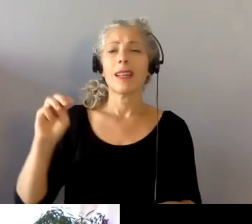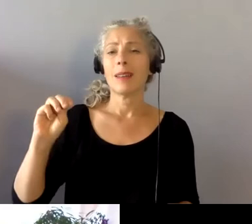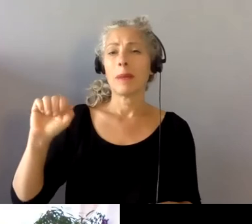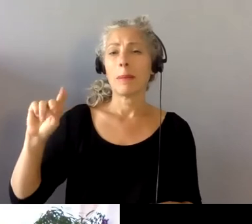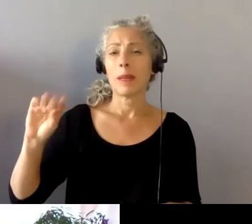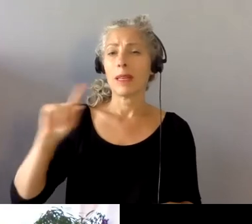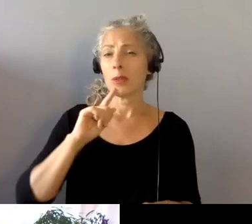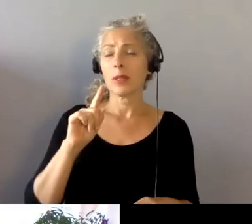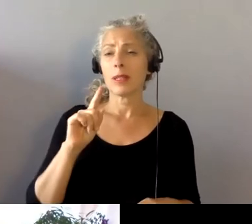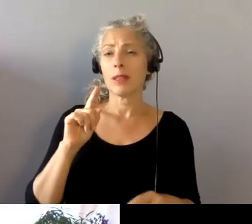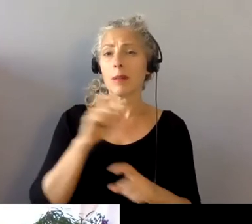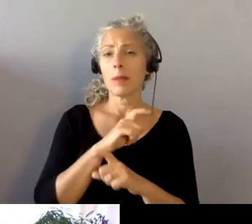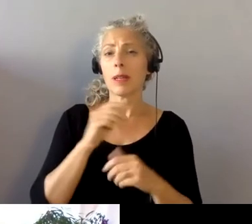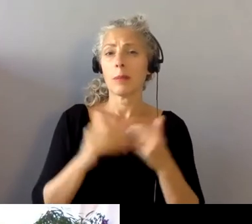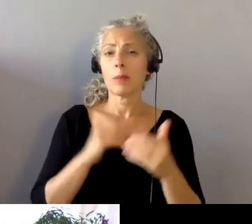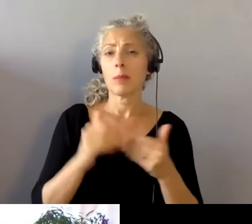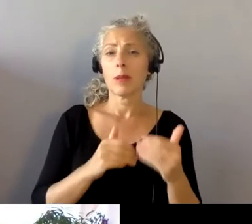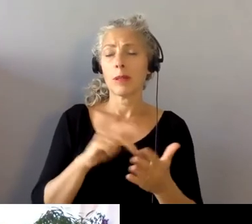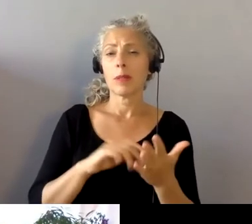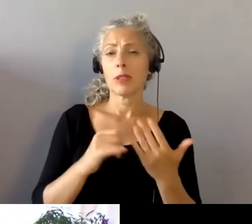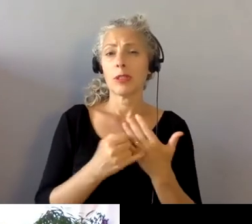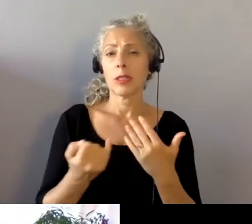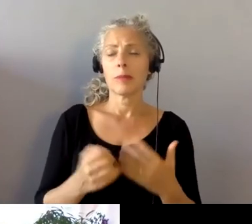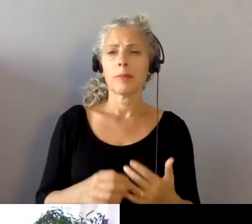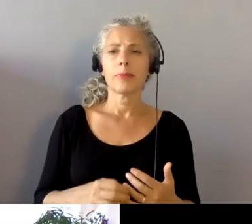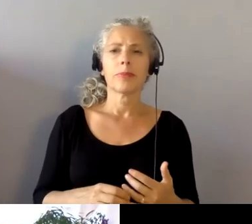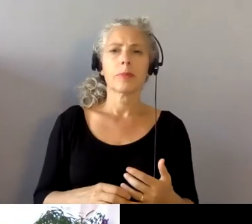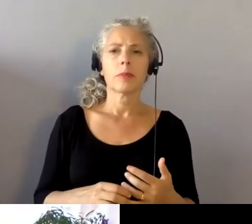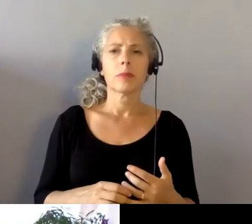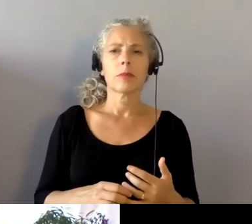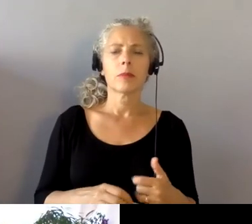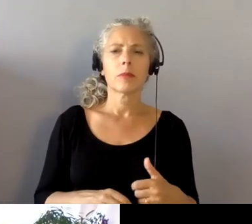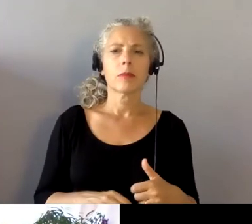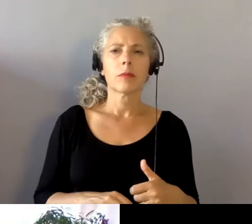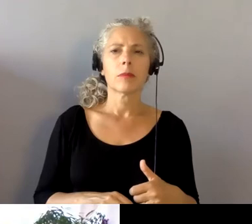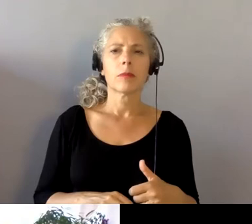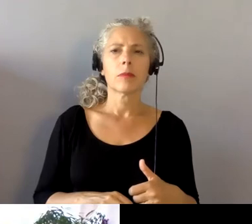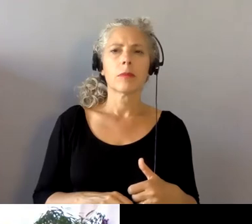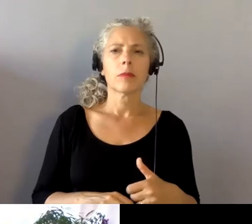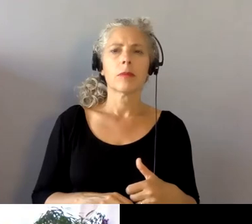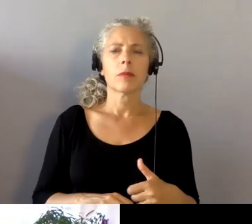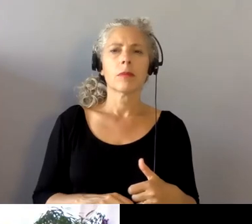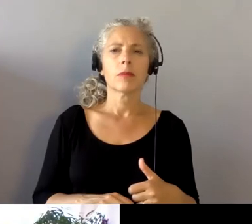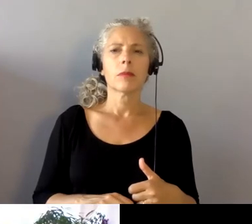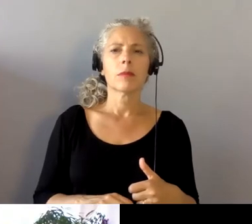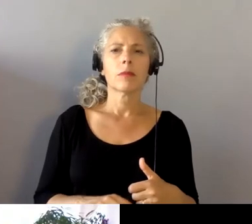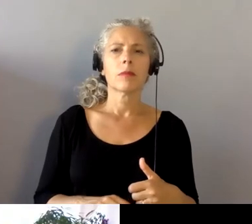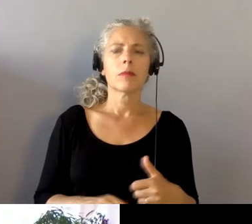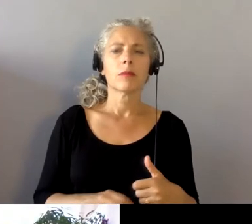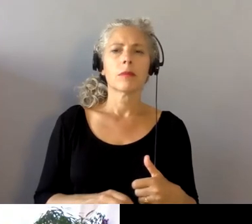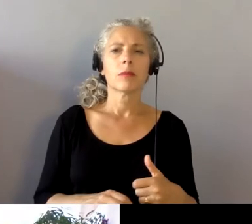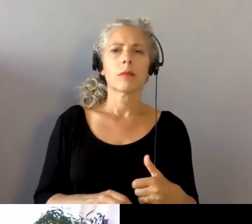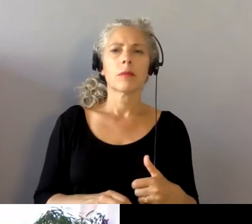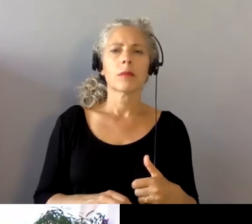complicated project. And what it, and it's, how do you, I mean, in many ways, the kind of use